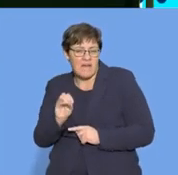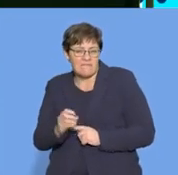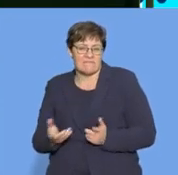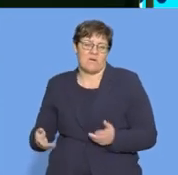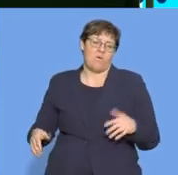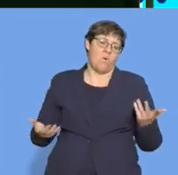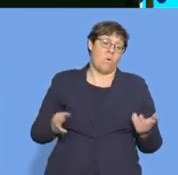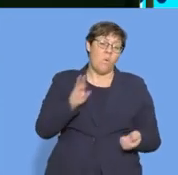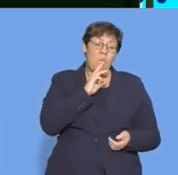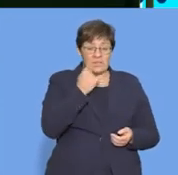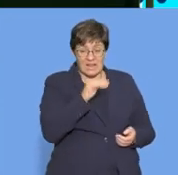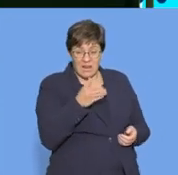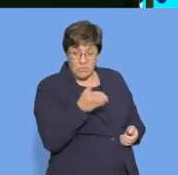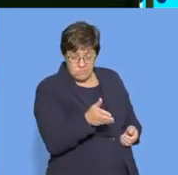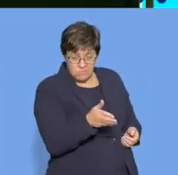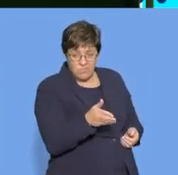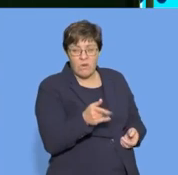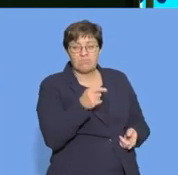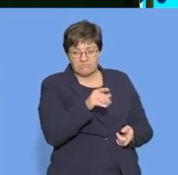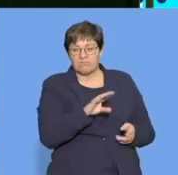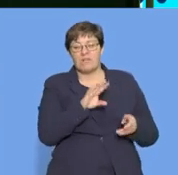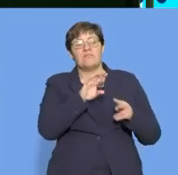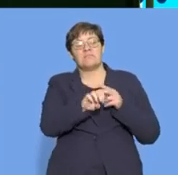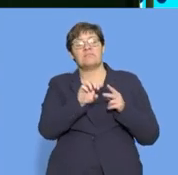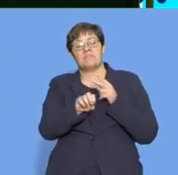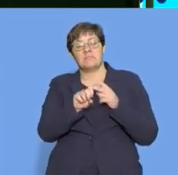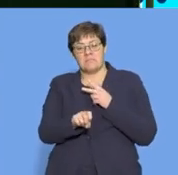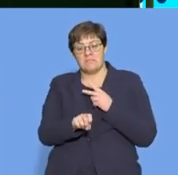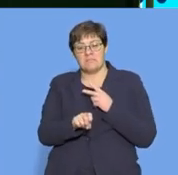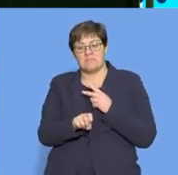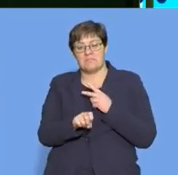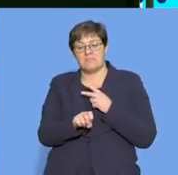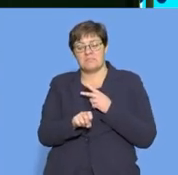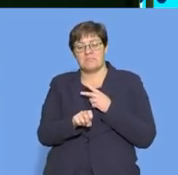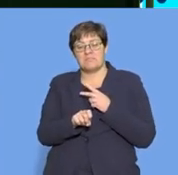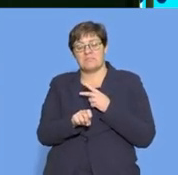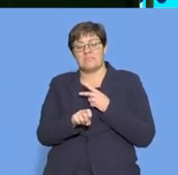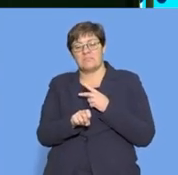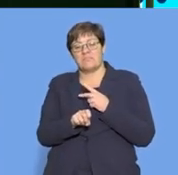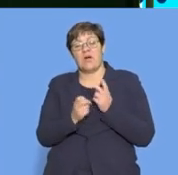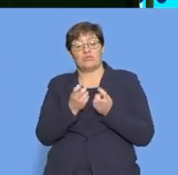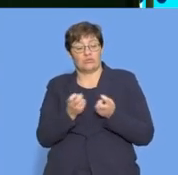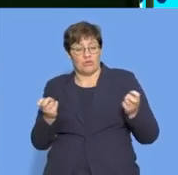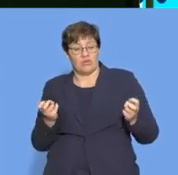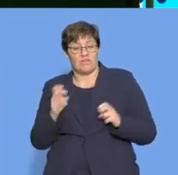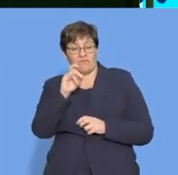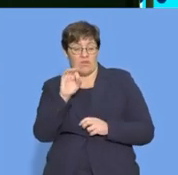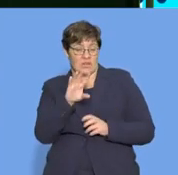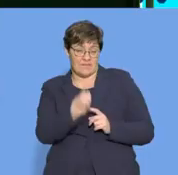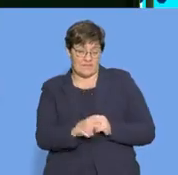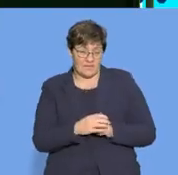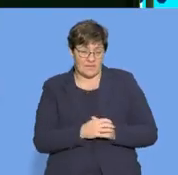water, or there is still water, then we find, in the rock layers, we find a rich source